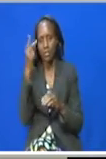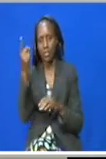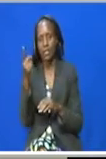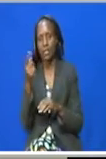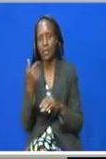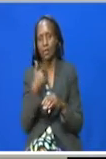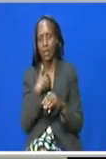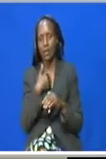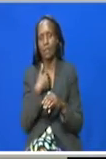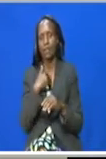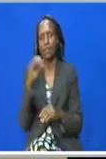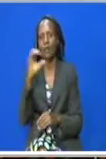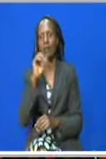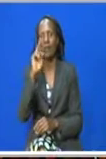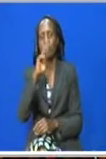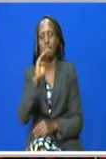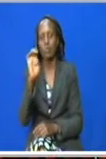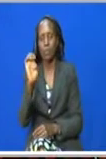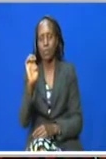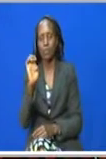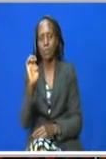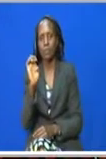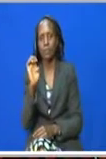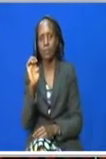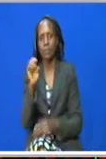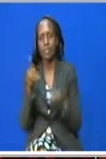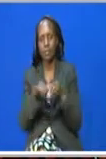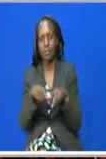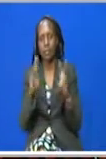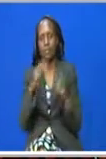We have a cube, as you can see it.